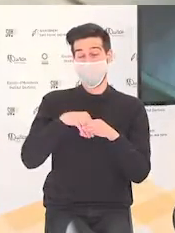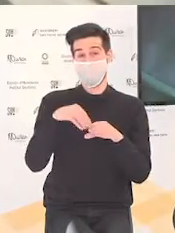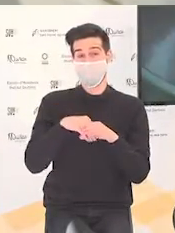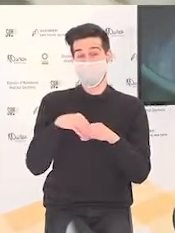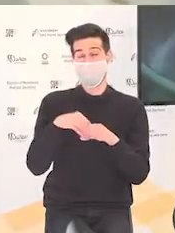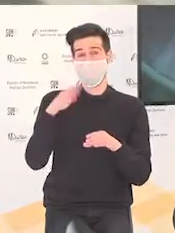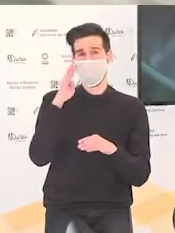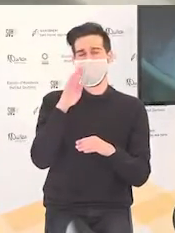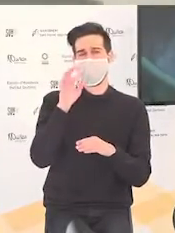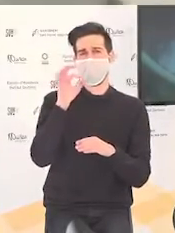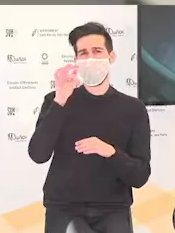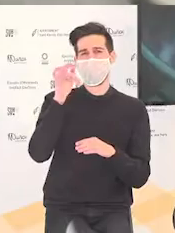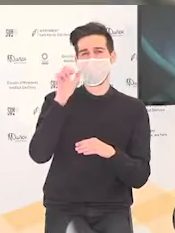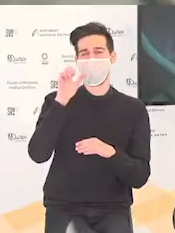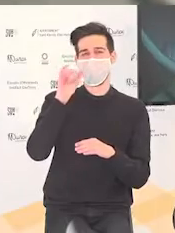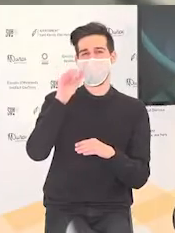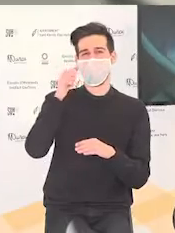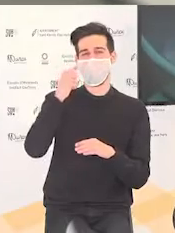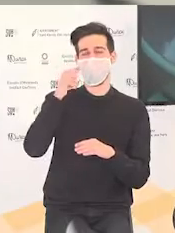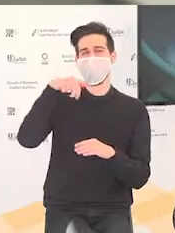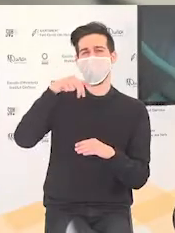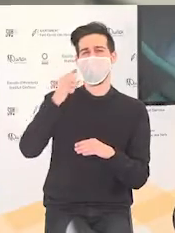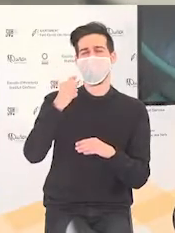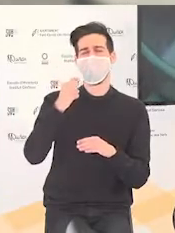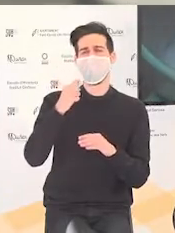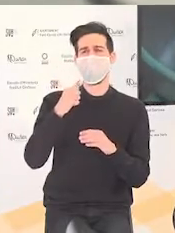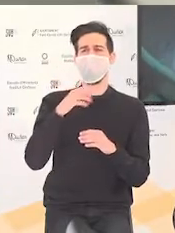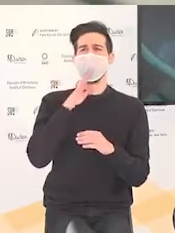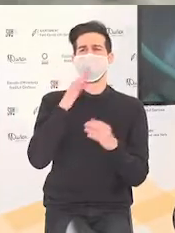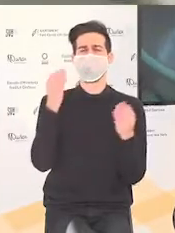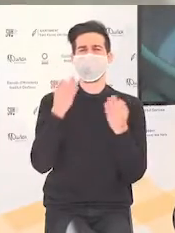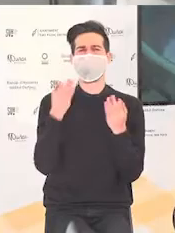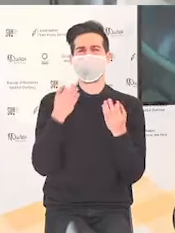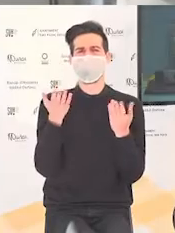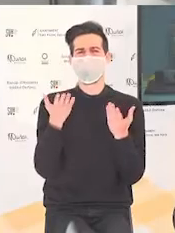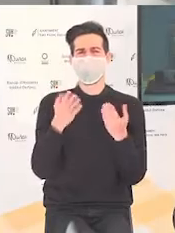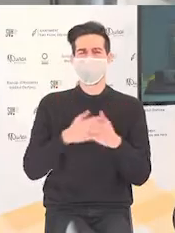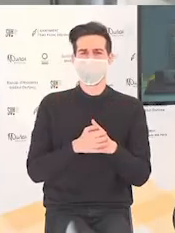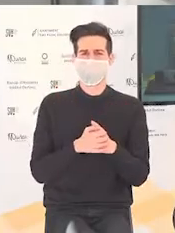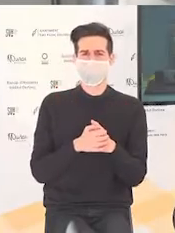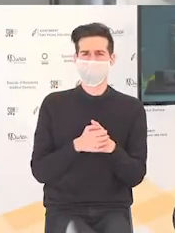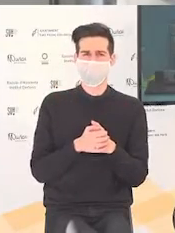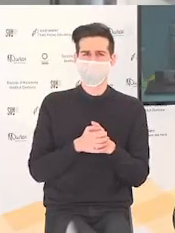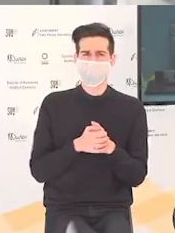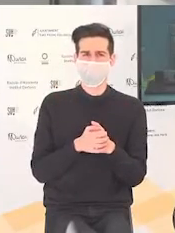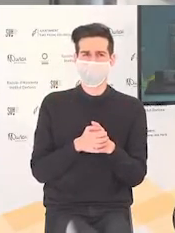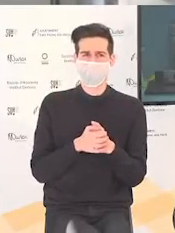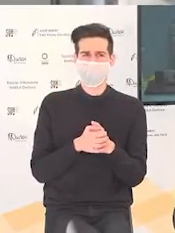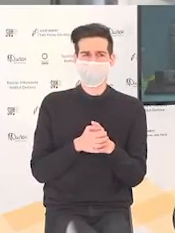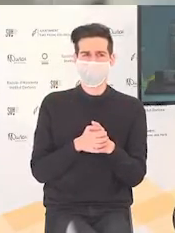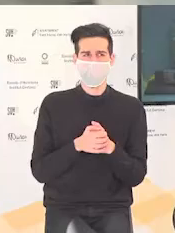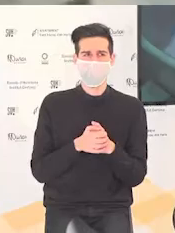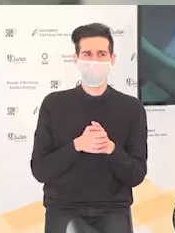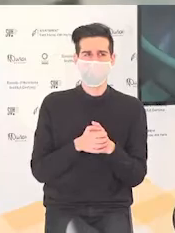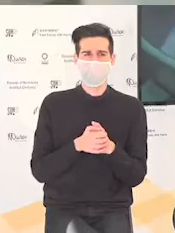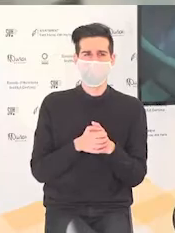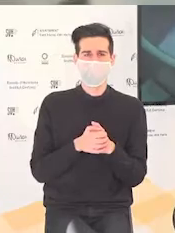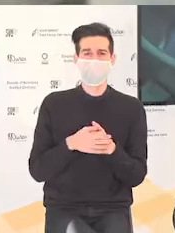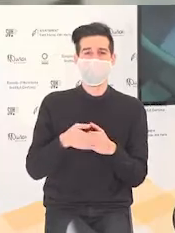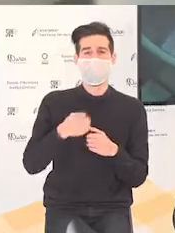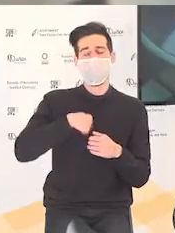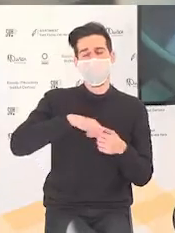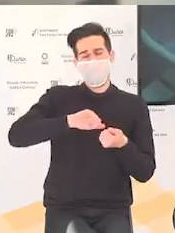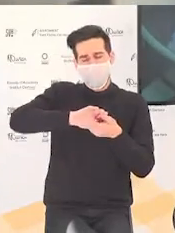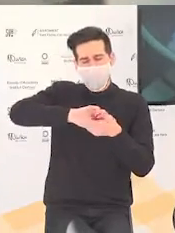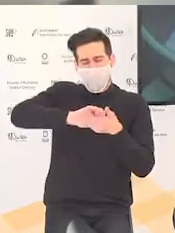but you can see that as it's whipping up, you can see it looks very similar to a classic meringue. No coagula igual